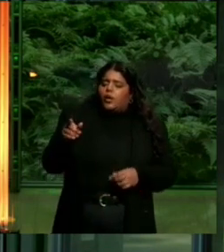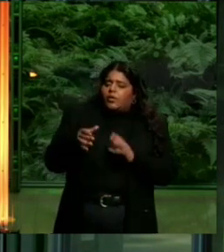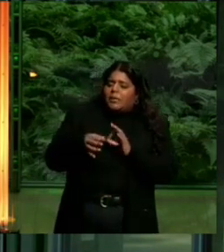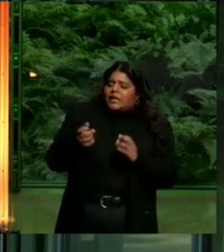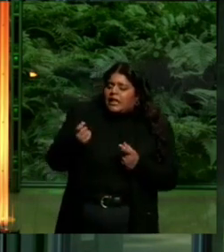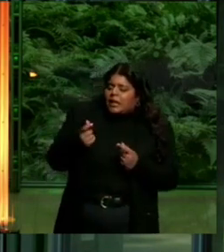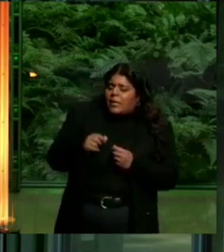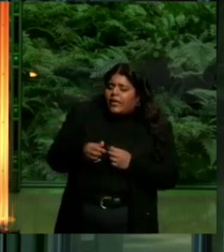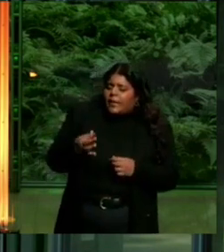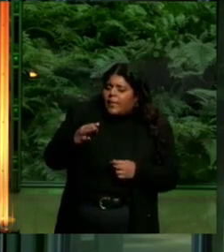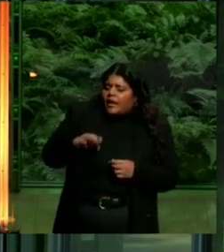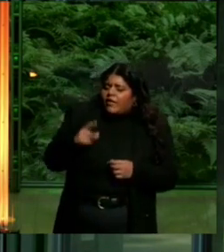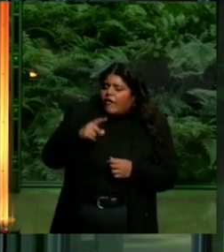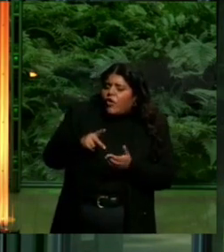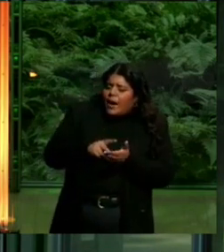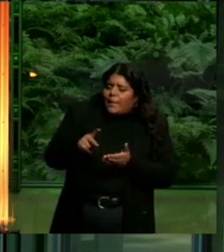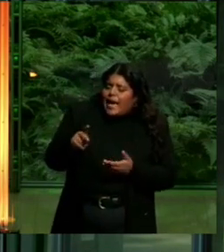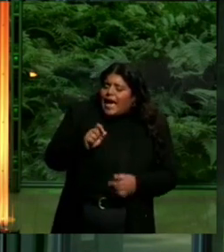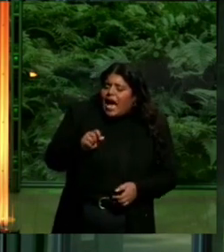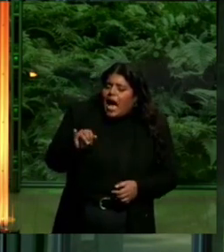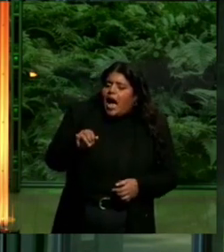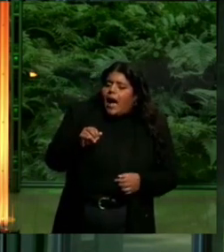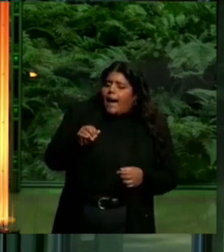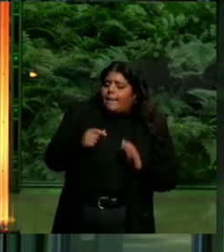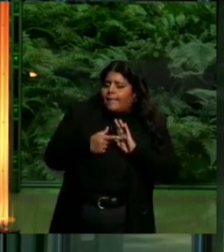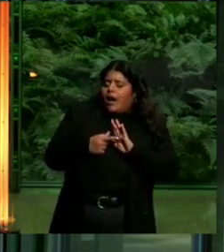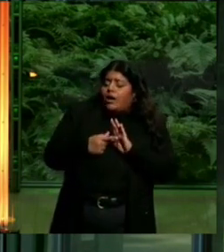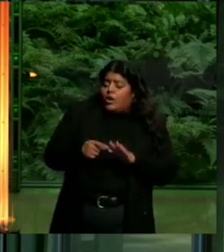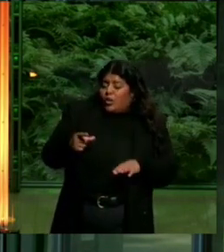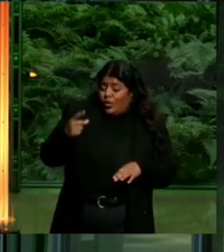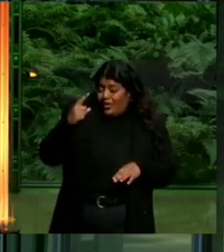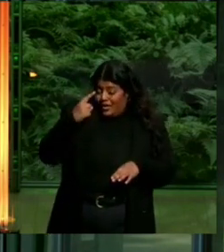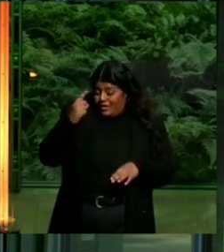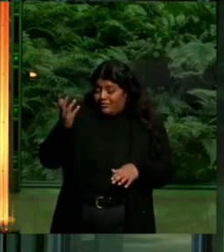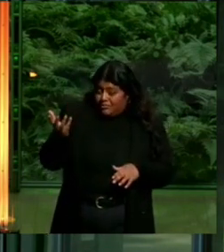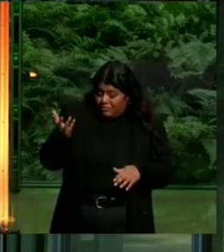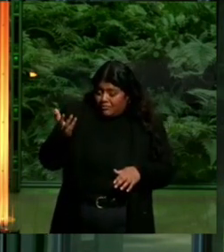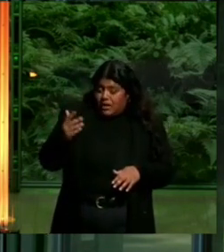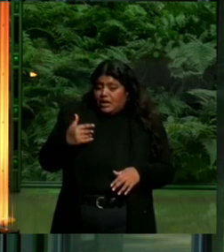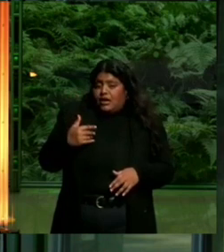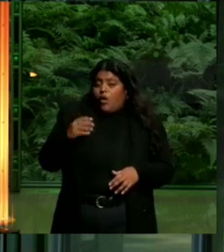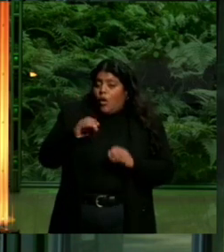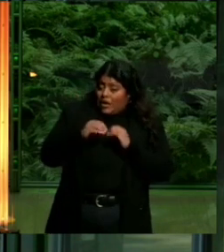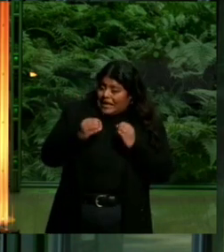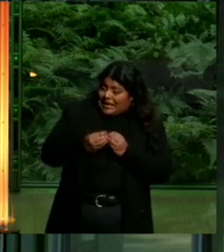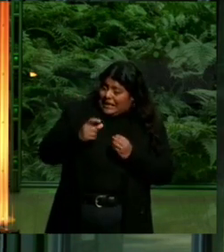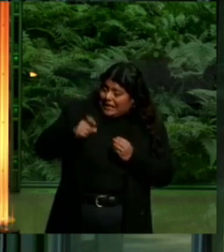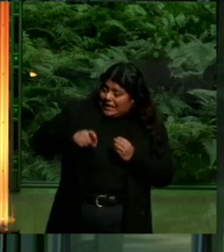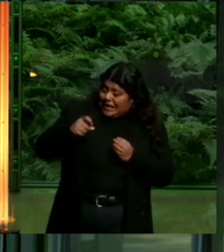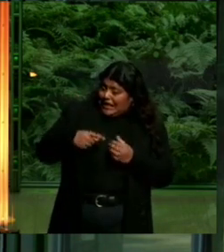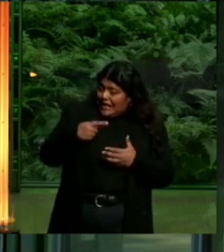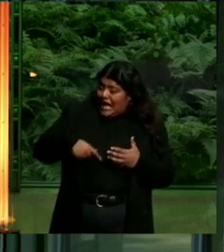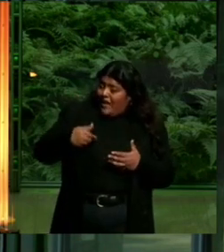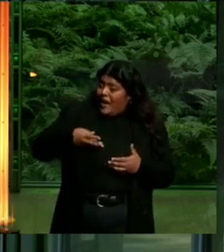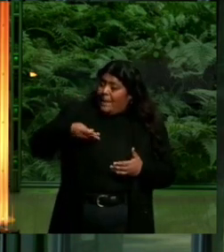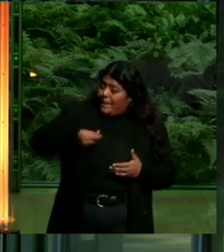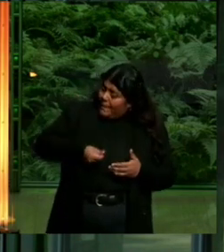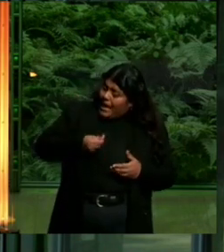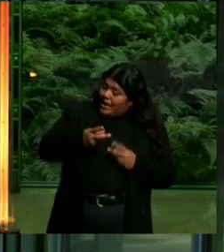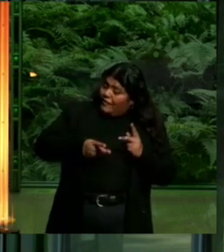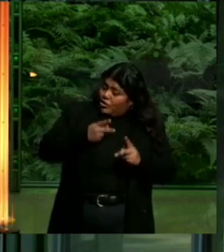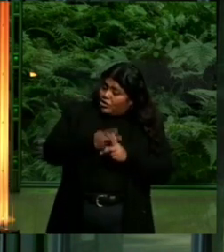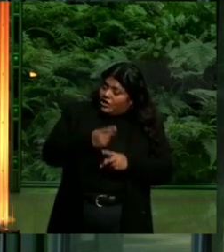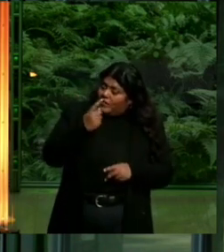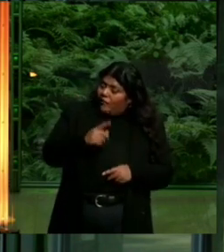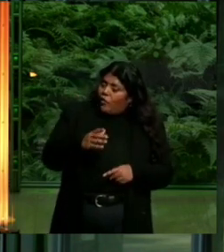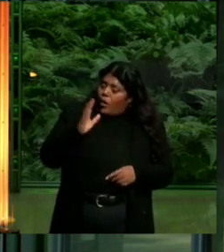benefits of some of the paid AI models. Do you think that organizations need to have a paid version for